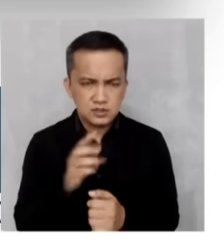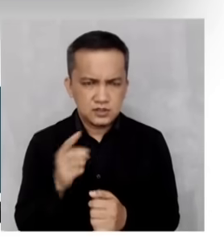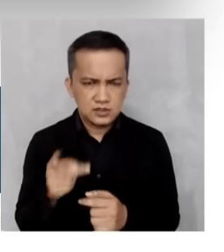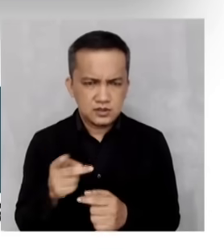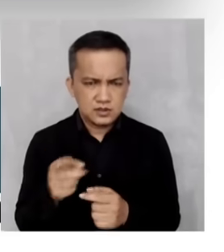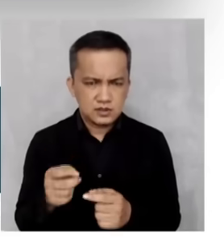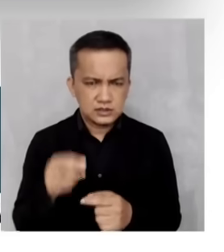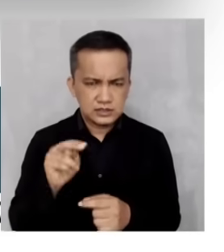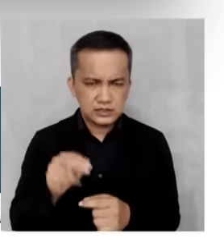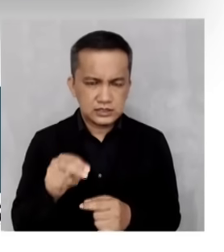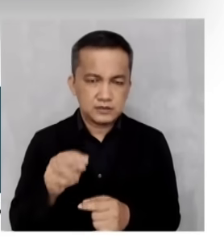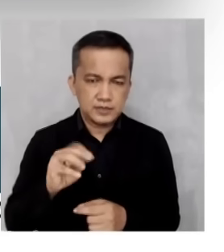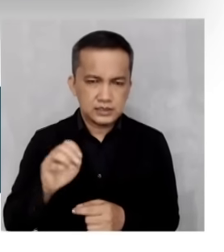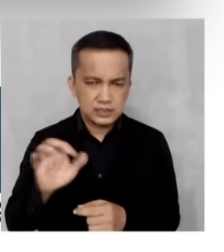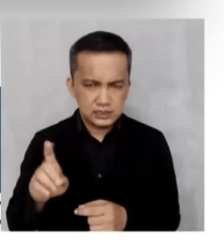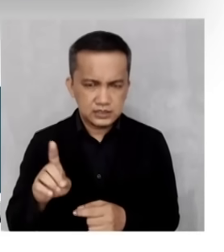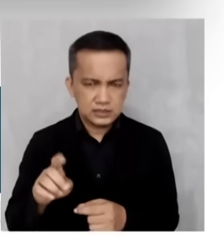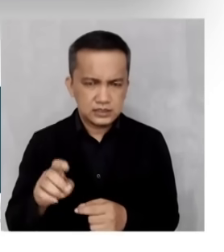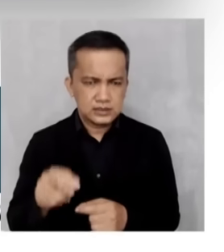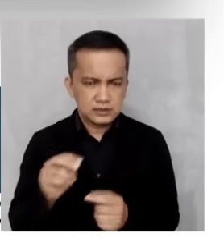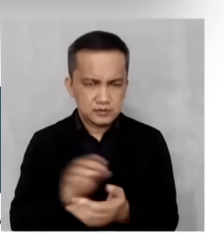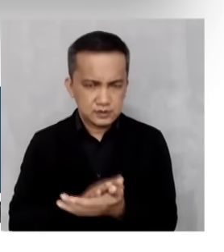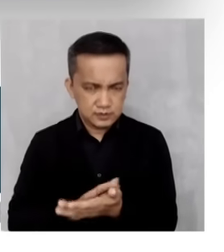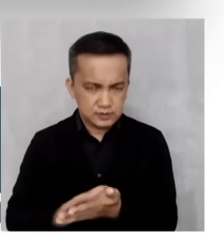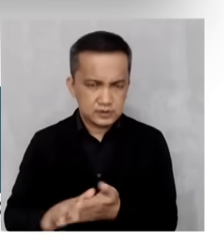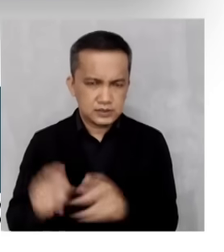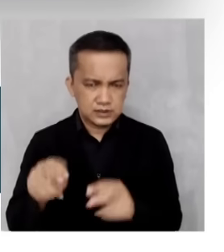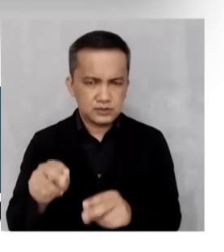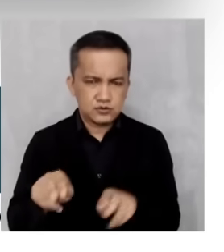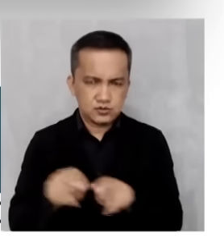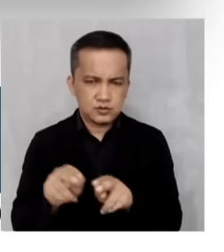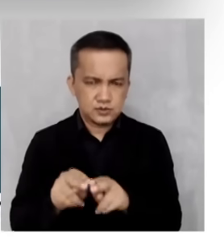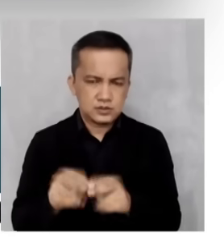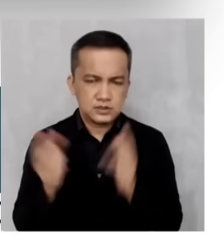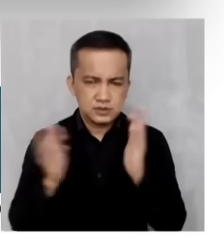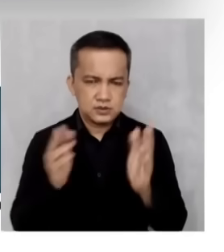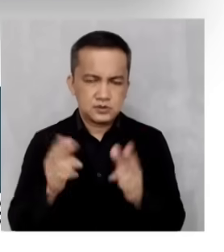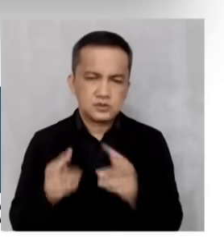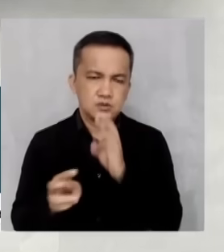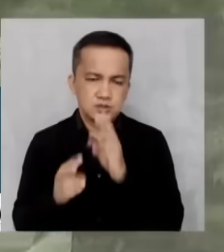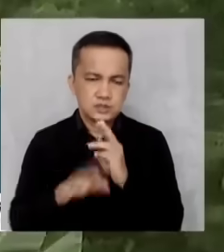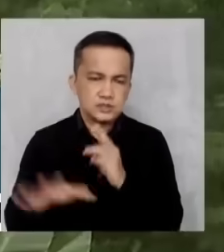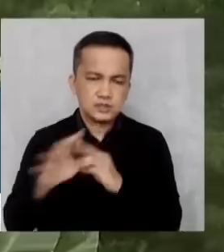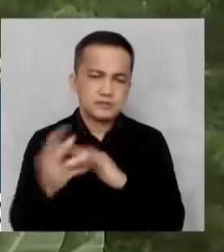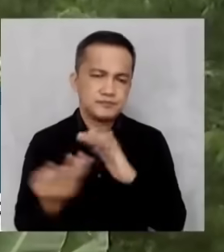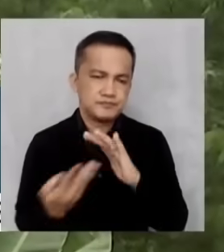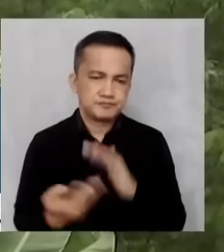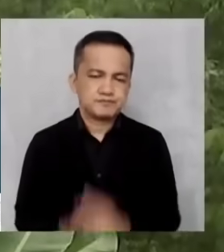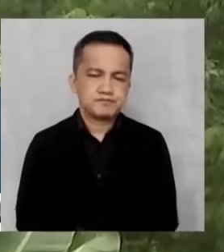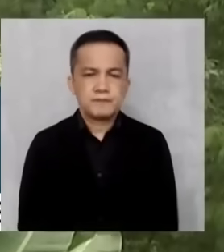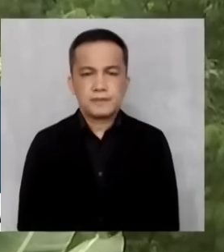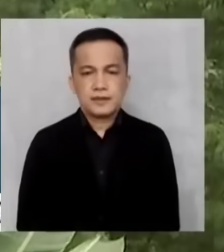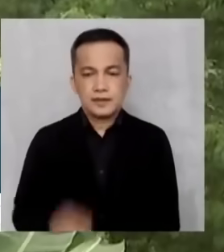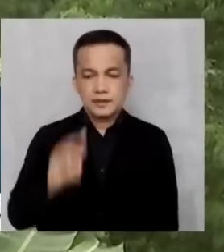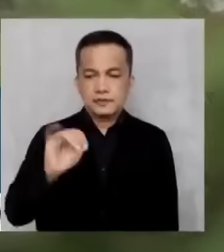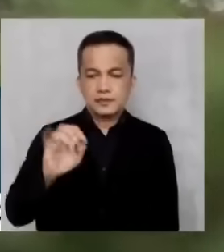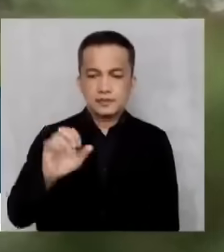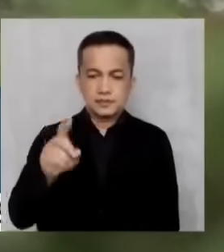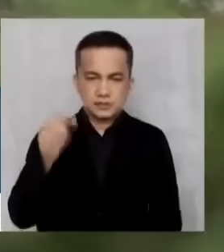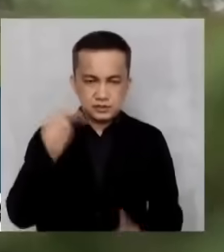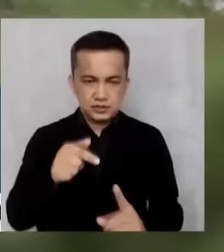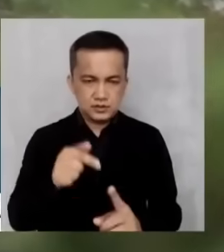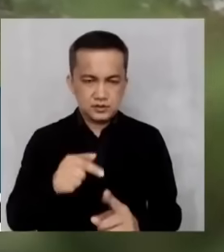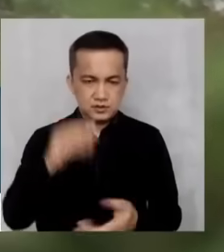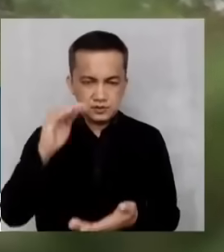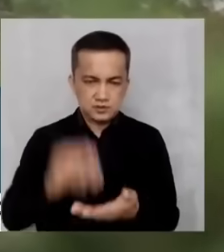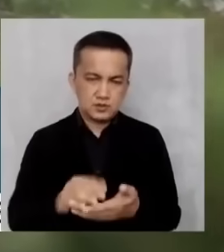ng Maynilad para mapanatili po yung normal na servisyo ng tubig sa ating concession area. Maynilad says it targets to reduce the hours of